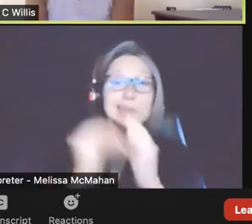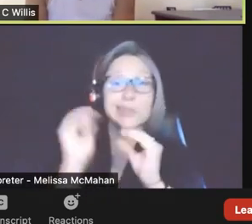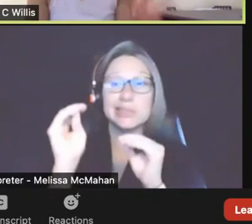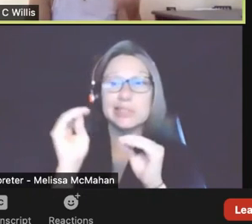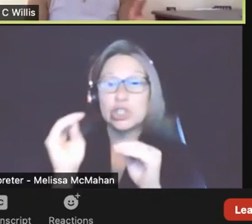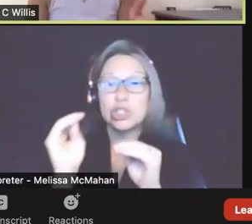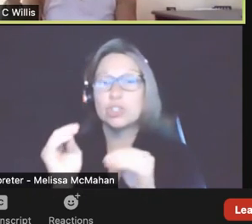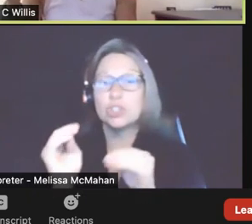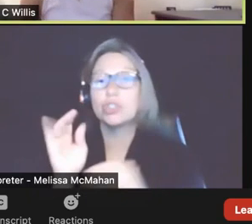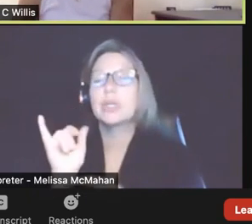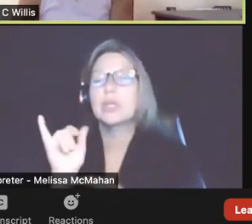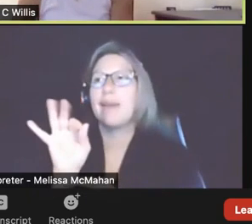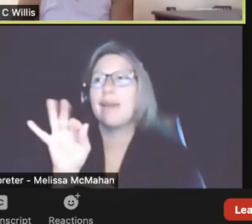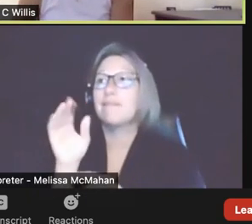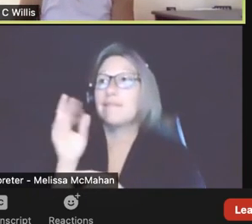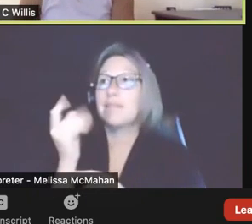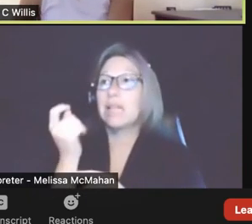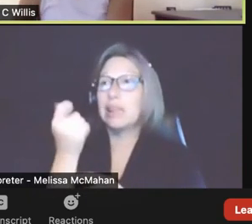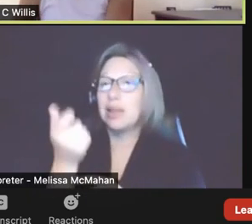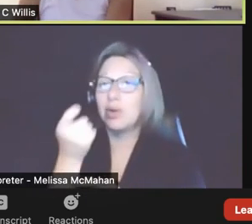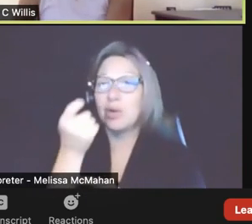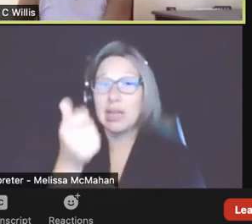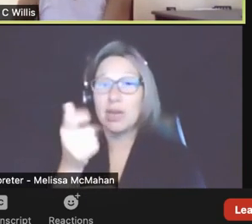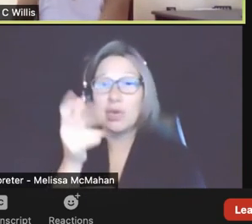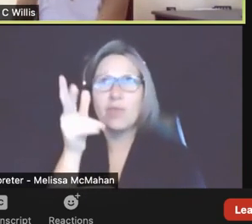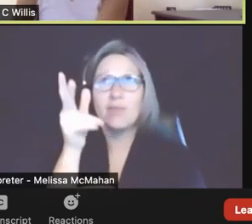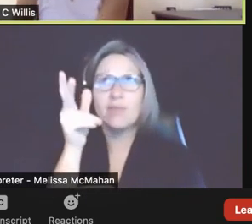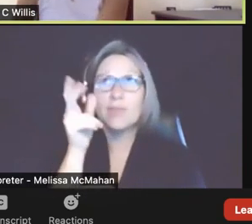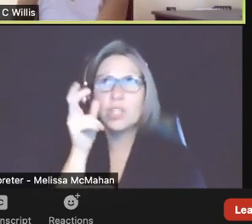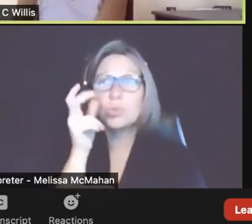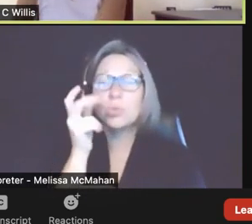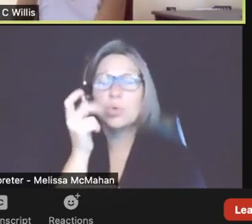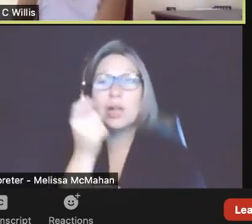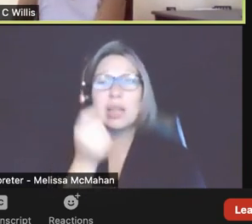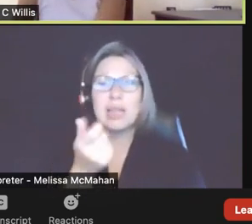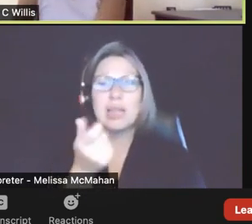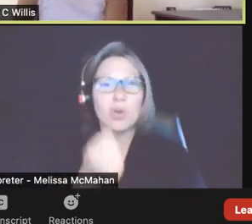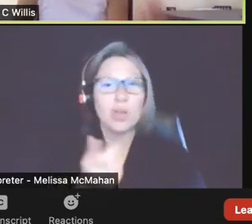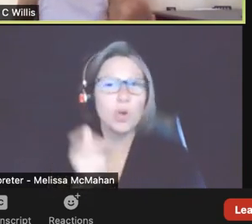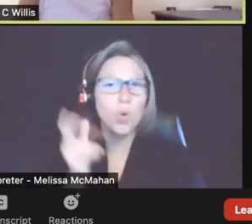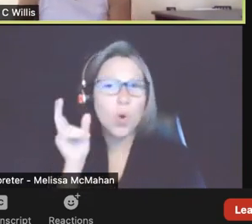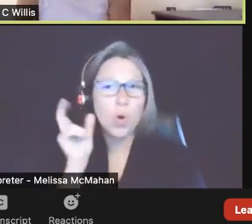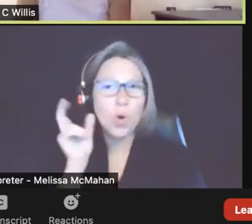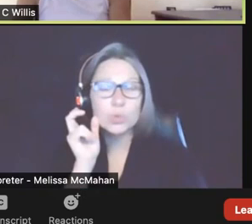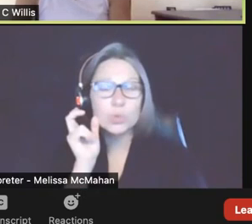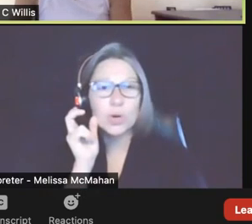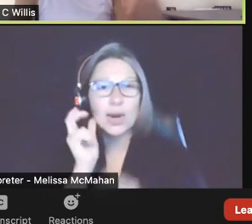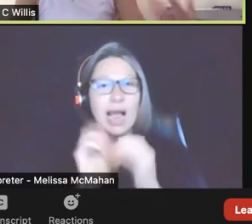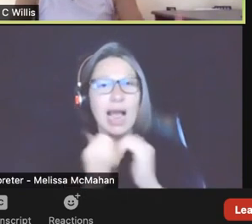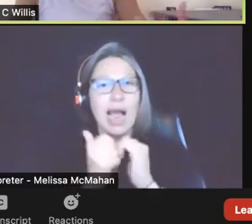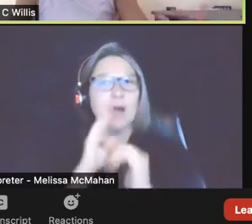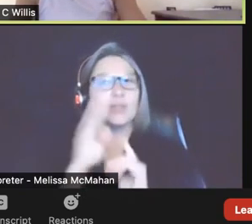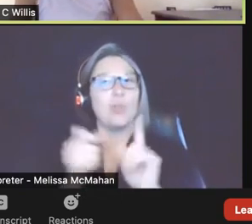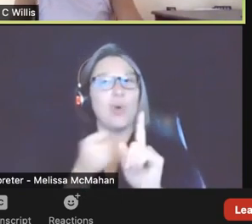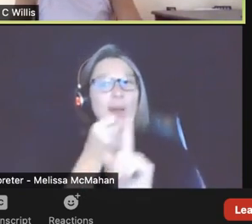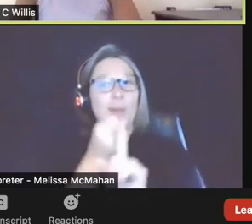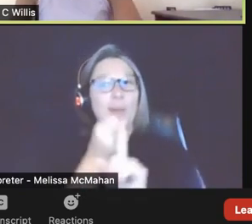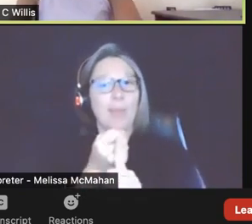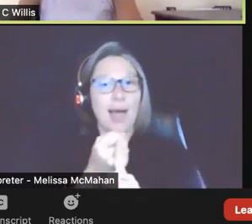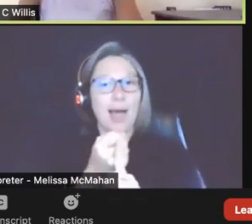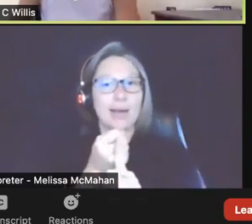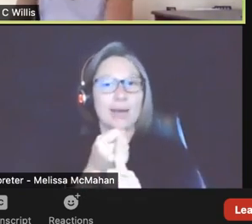pieces of visual or auditory information, how does that impact their ability to understand novel concepts